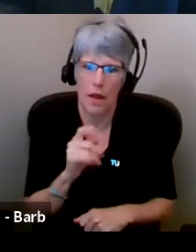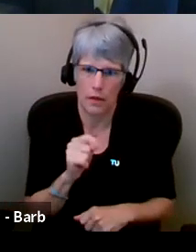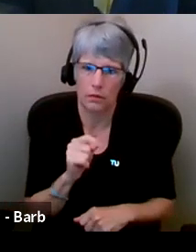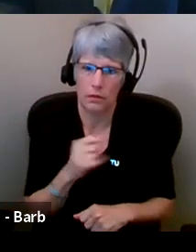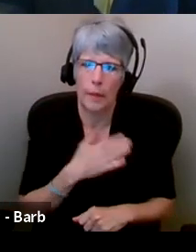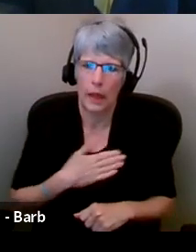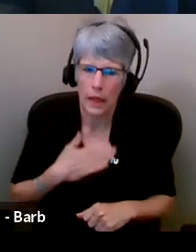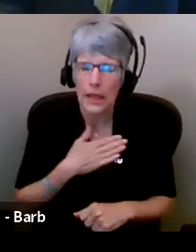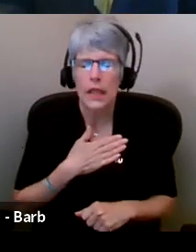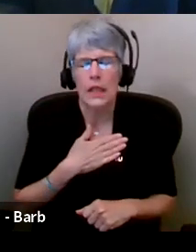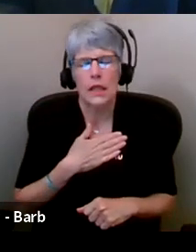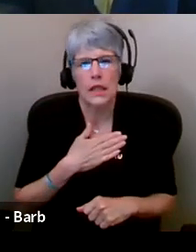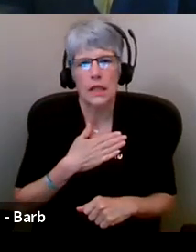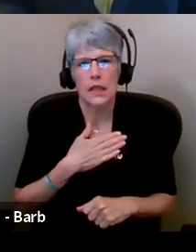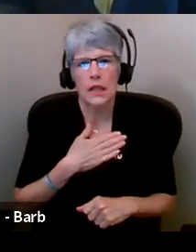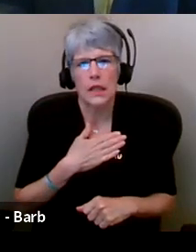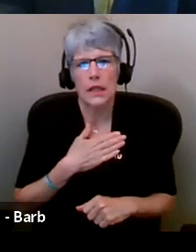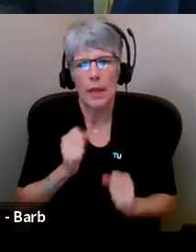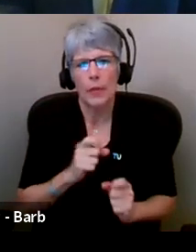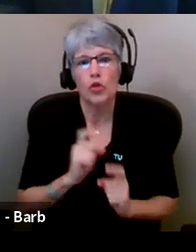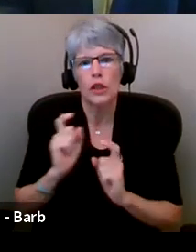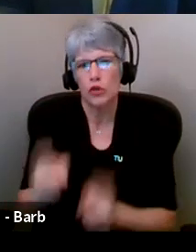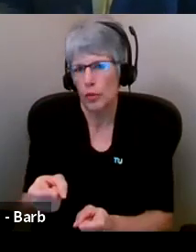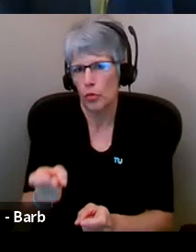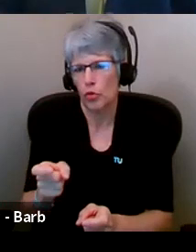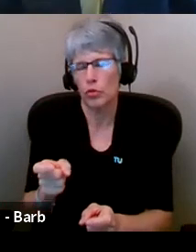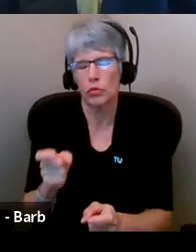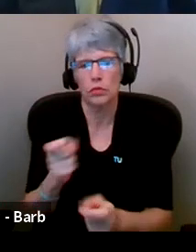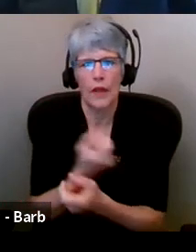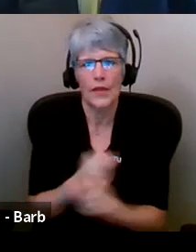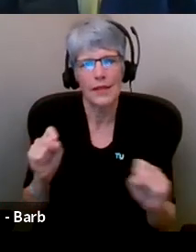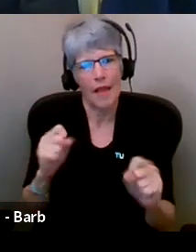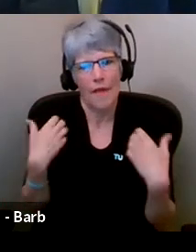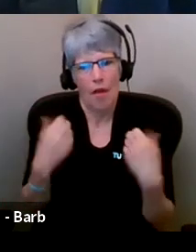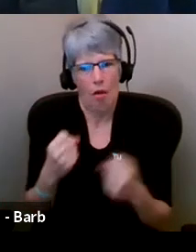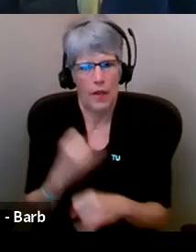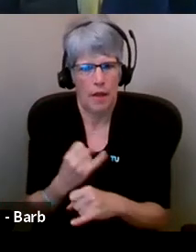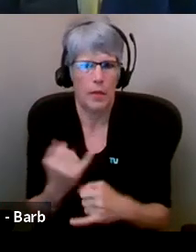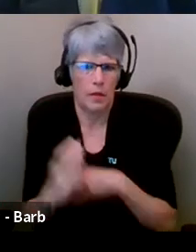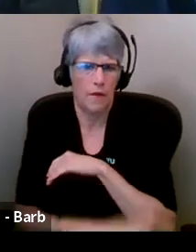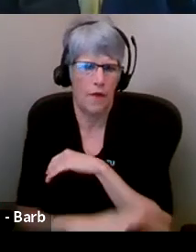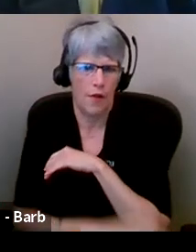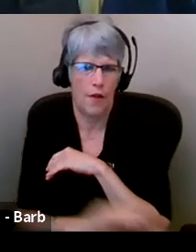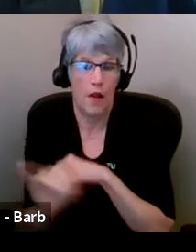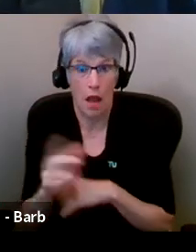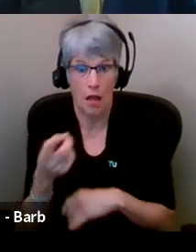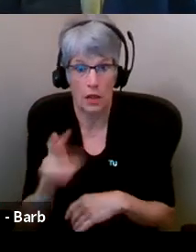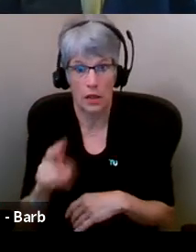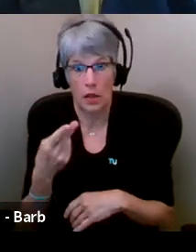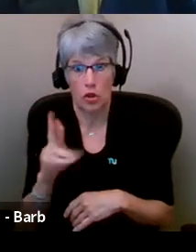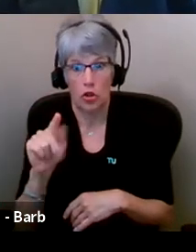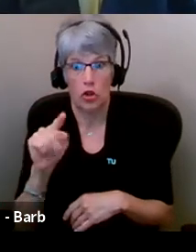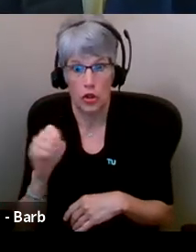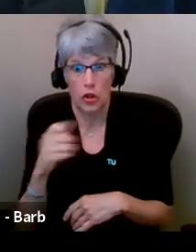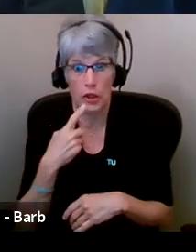able to contribute to the fact that we will have a safe and healthy campus this fall. As Dr. Hurte said, there'll be